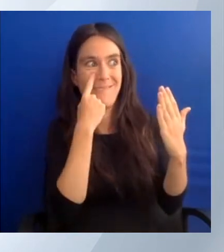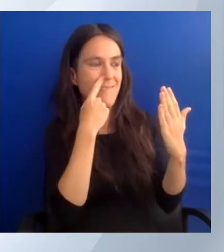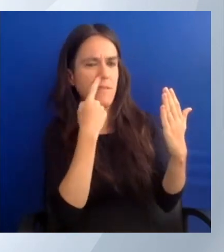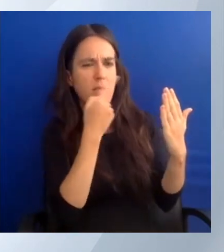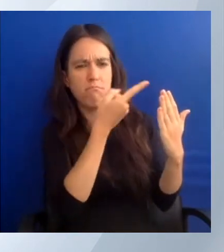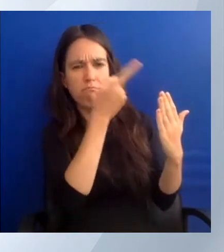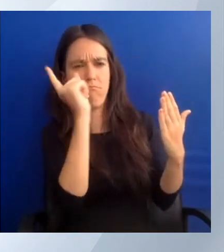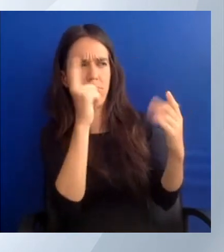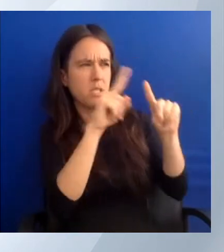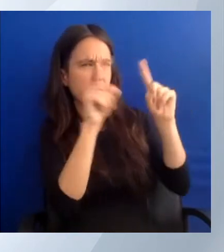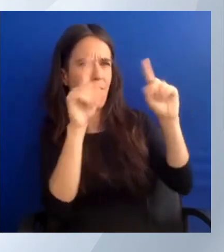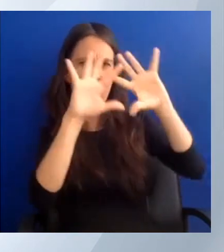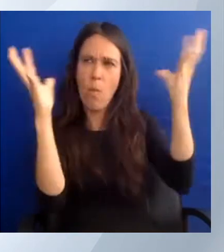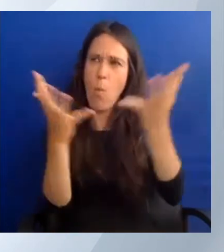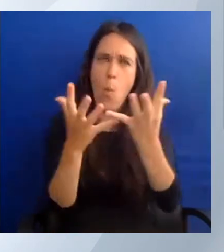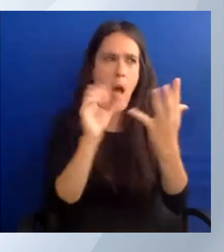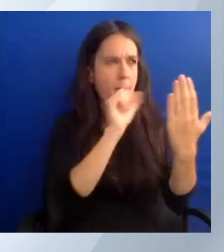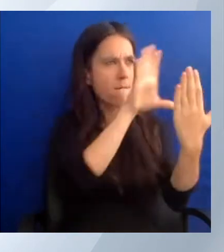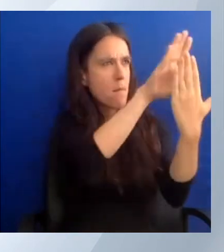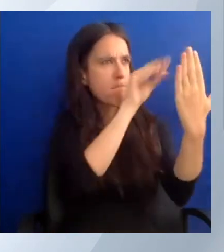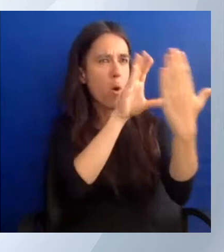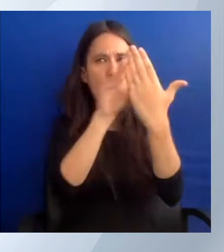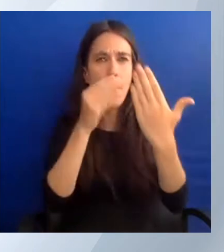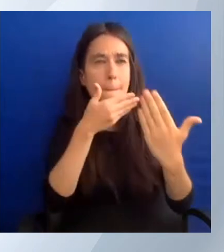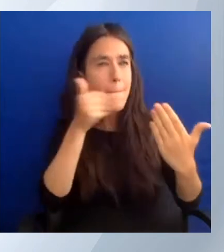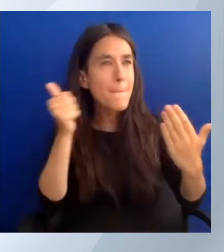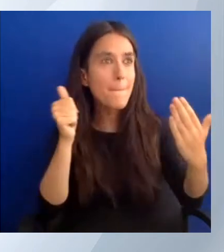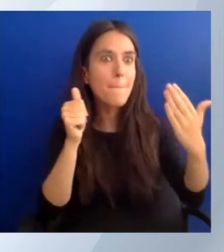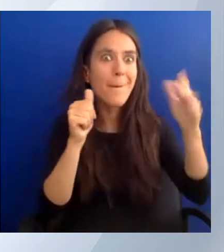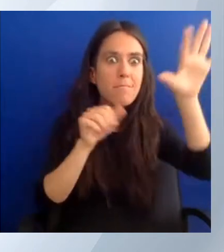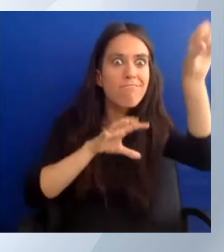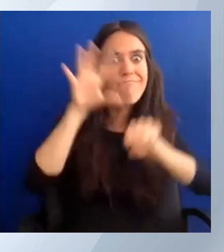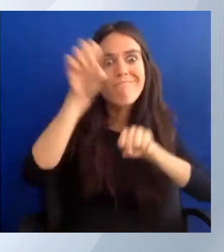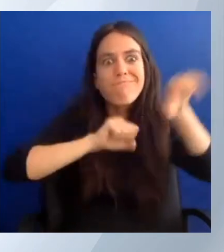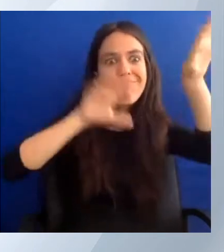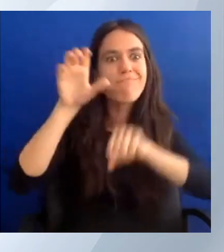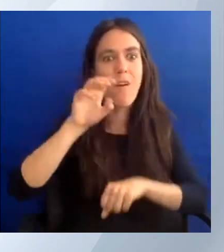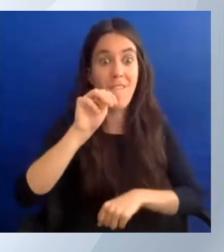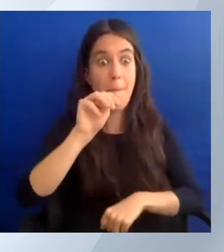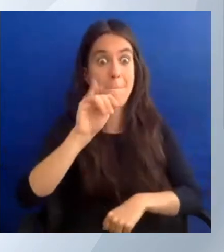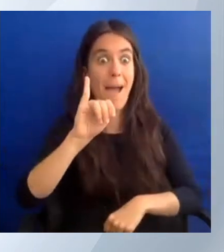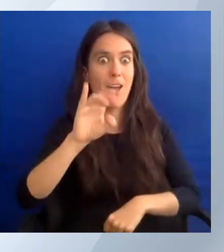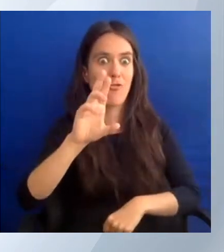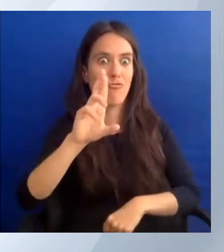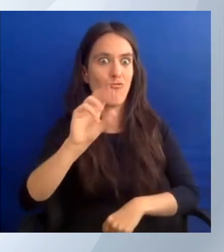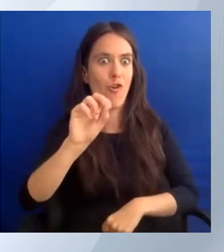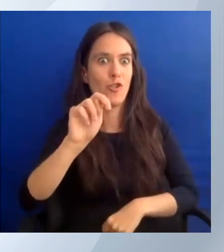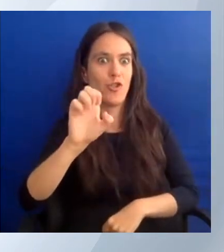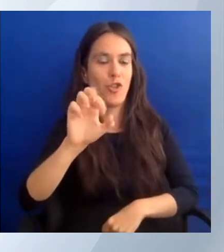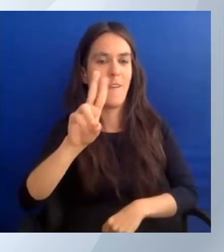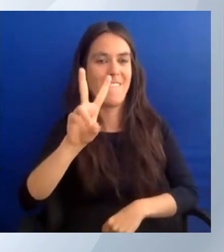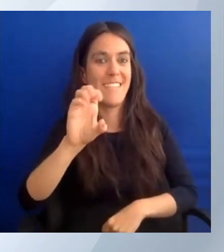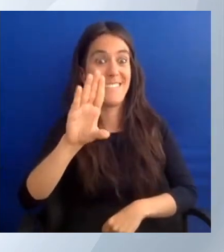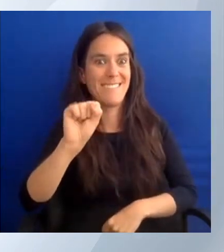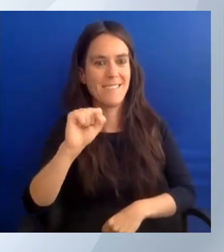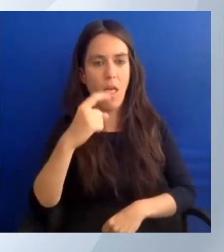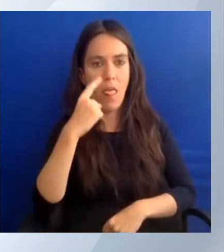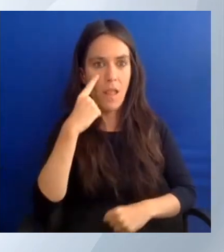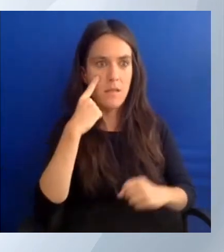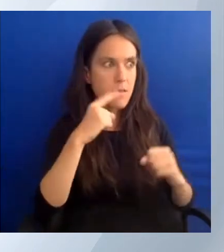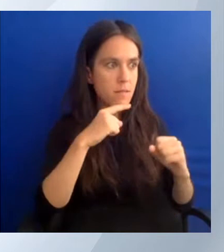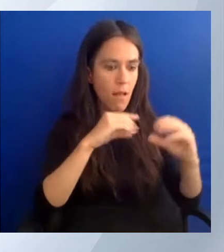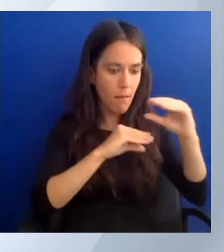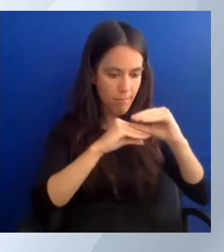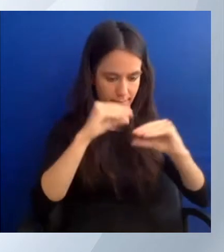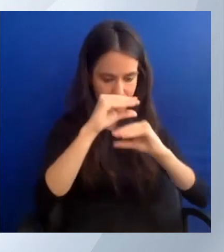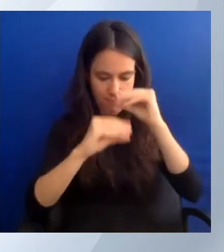practices from microservice application development and implemented them as building blocks.